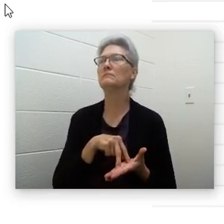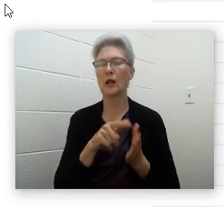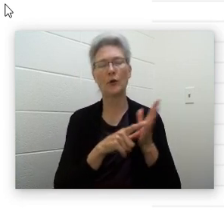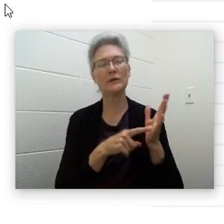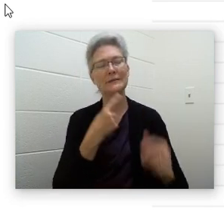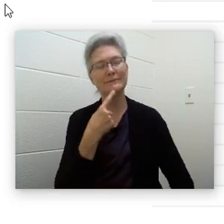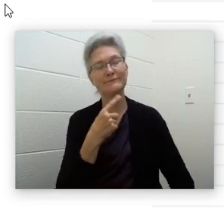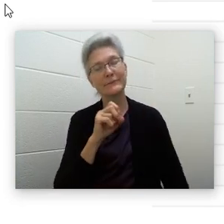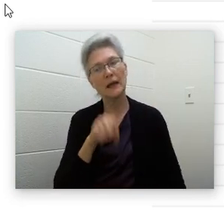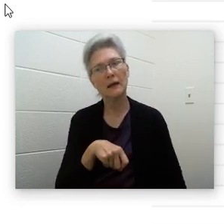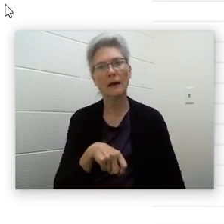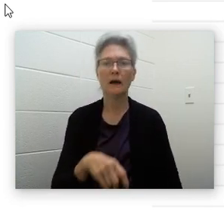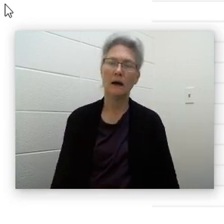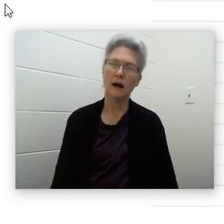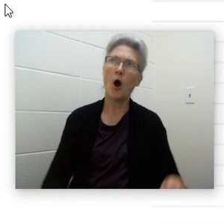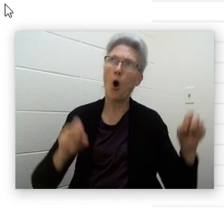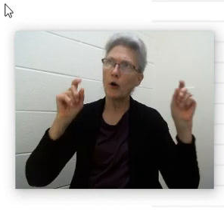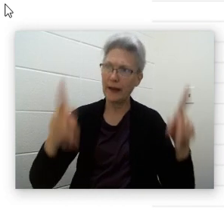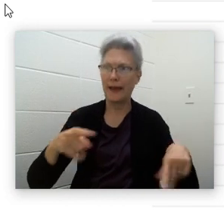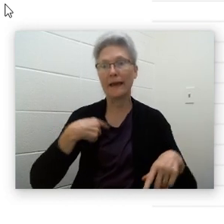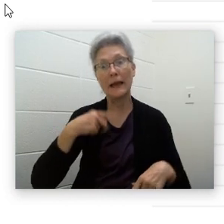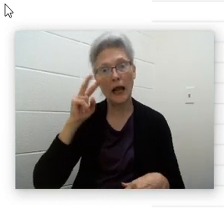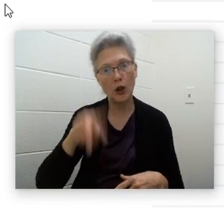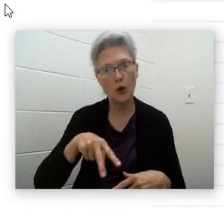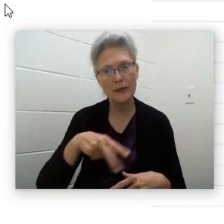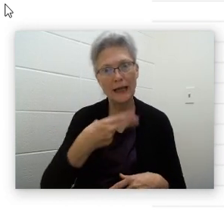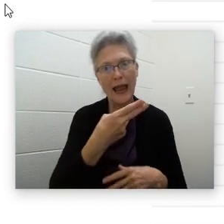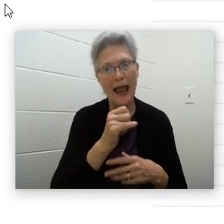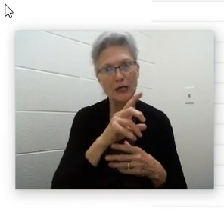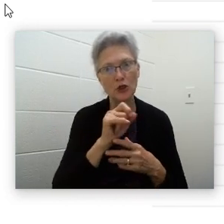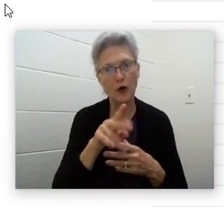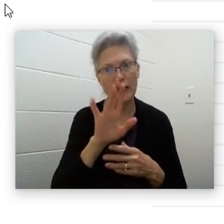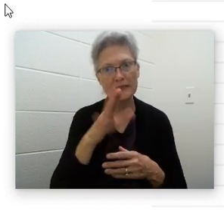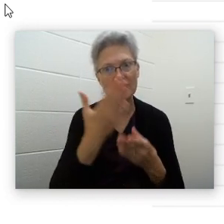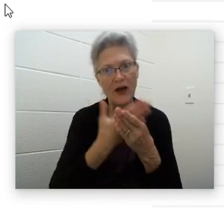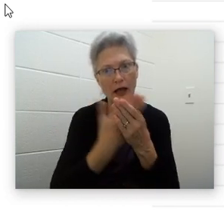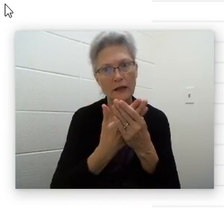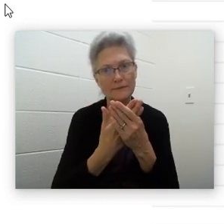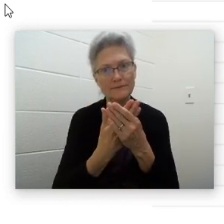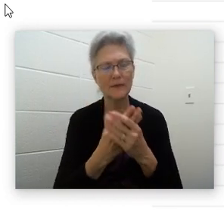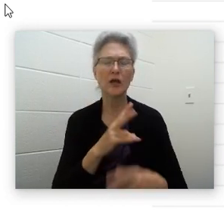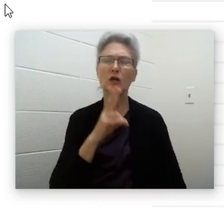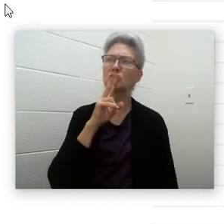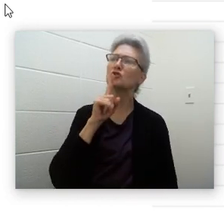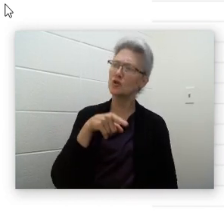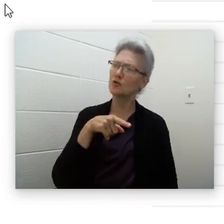She asked. Certainly, said the Attorney General. Miss Walker, go get Hector's file.